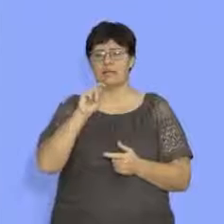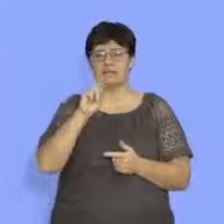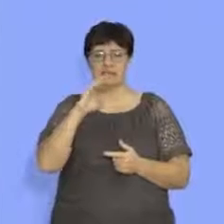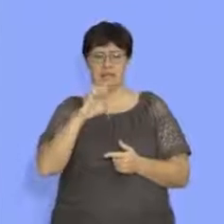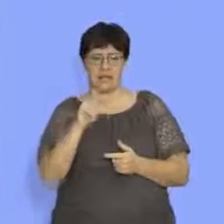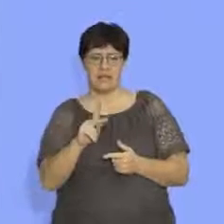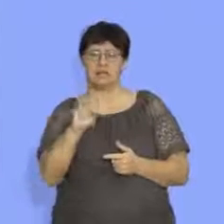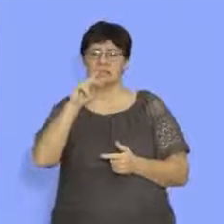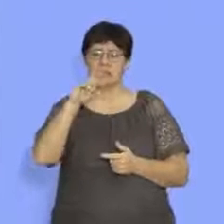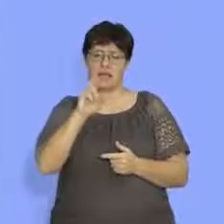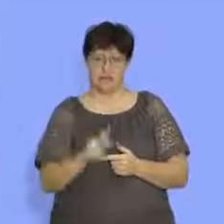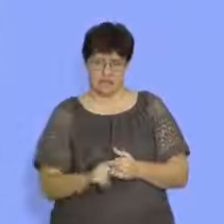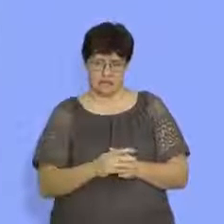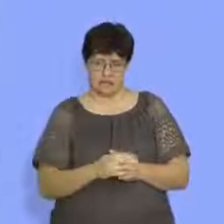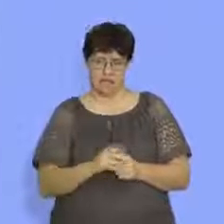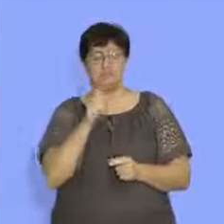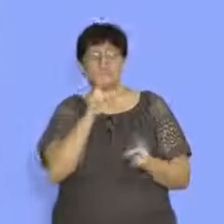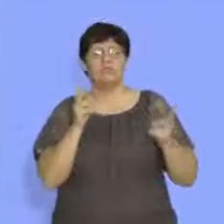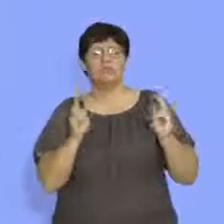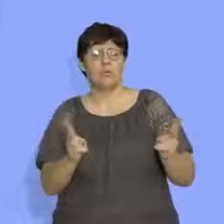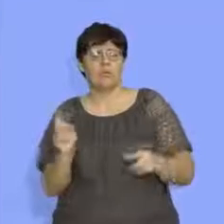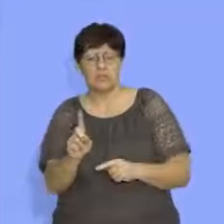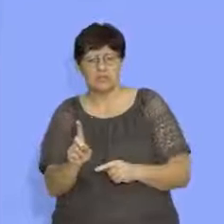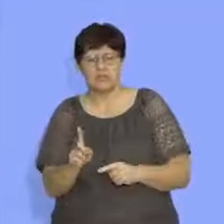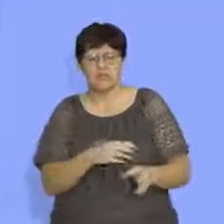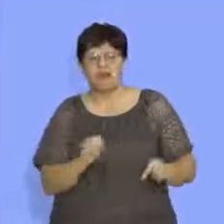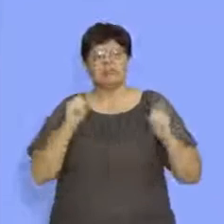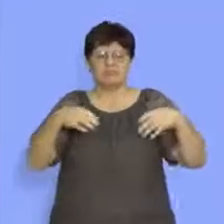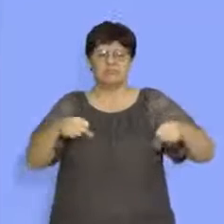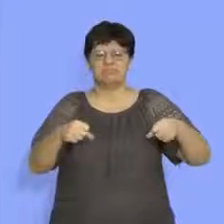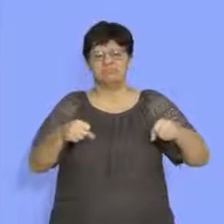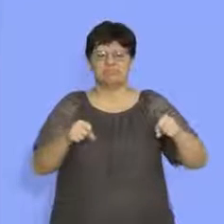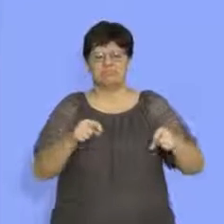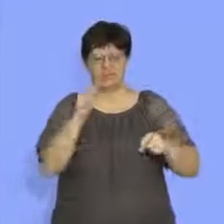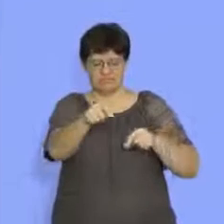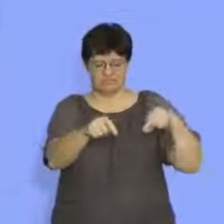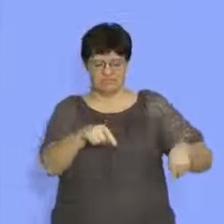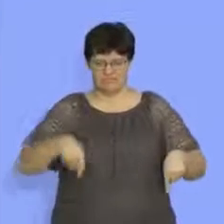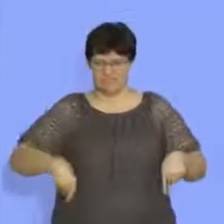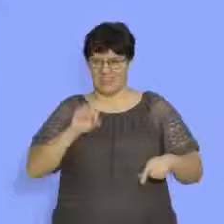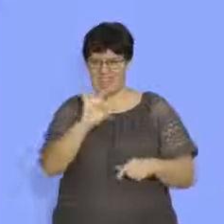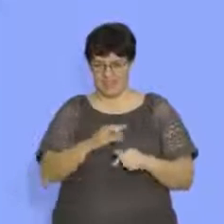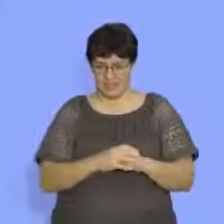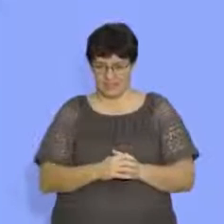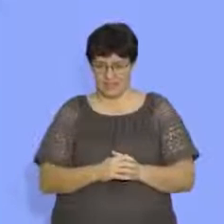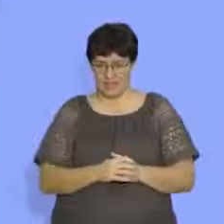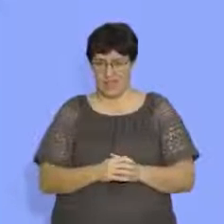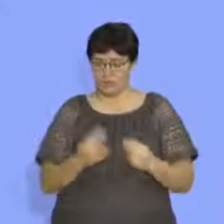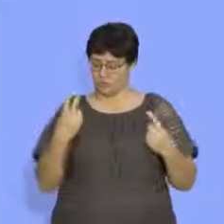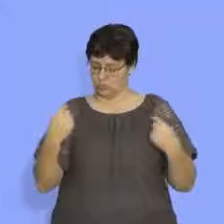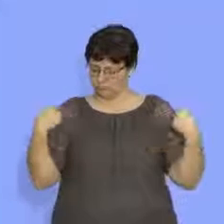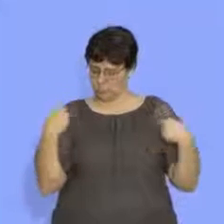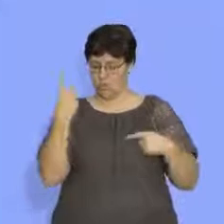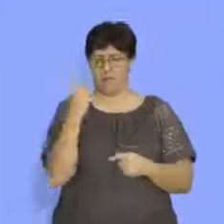tuk-tuks there are. And the tuk-tuks are normally those delivery cars that have 3 wheels, 2